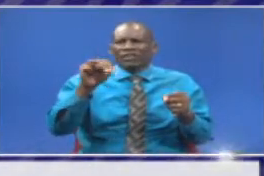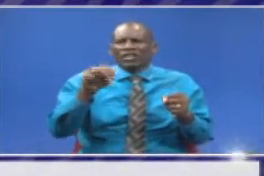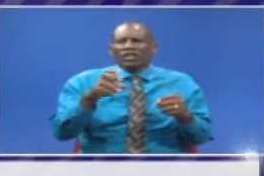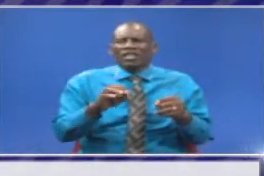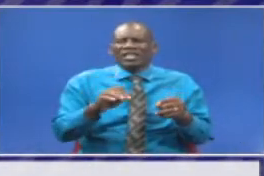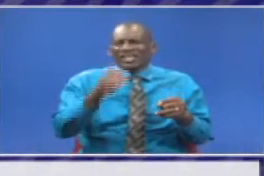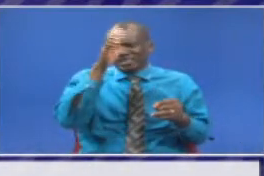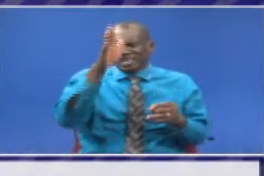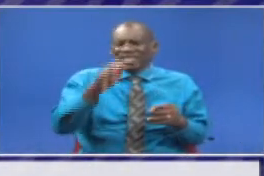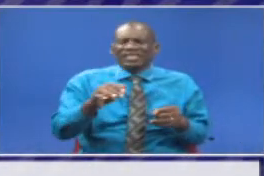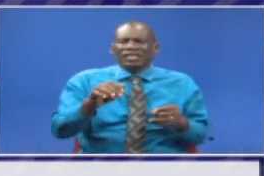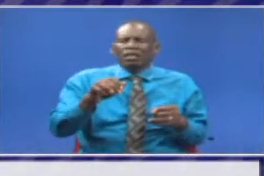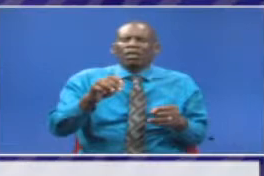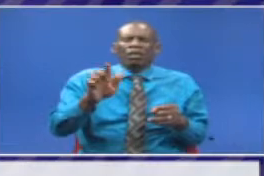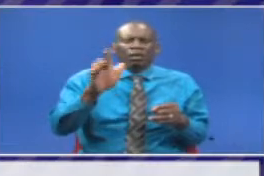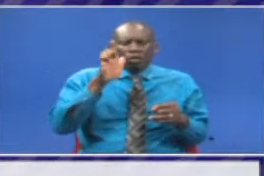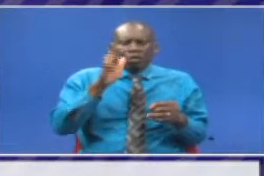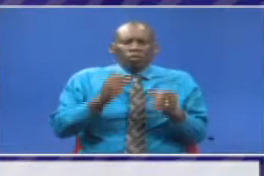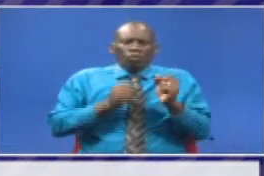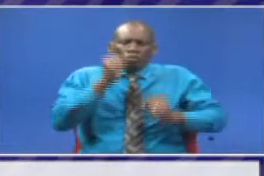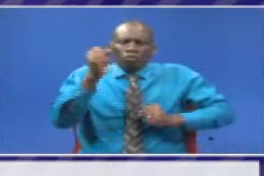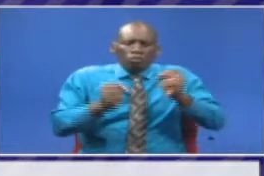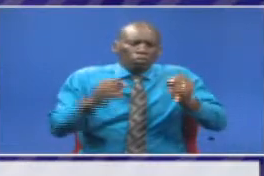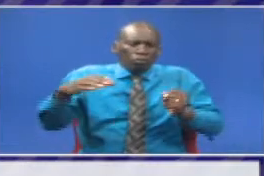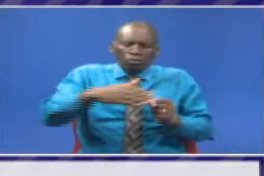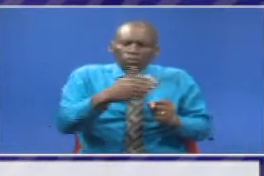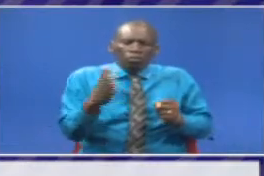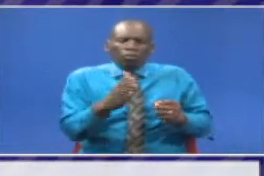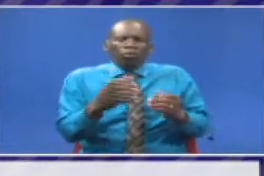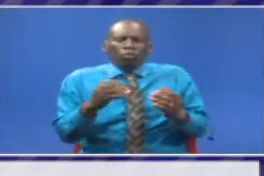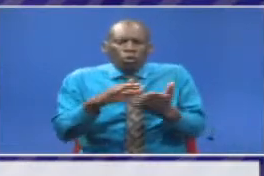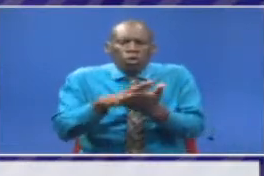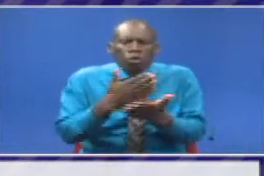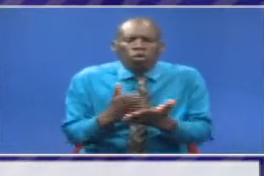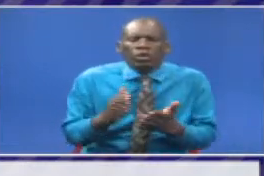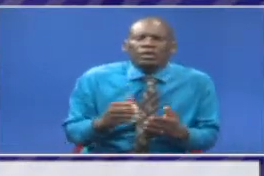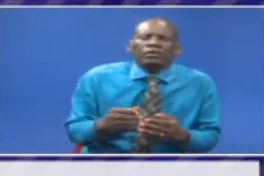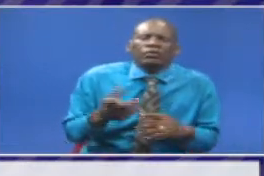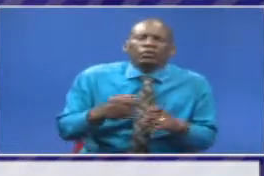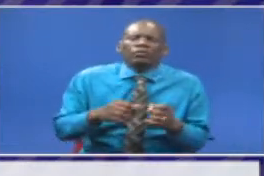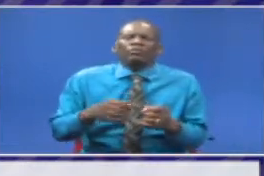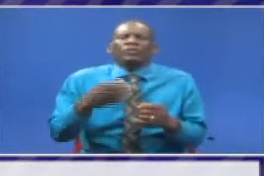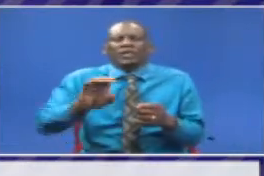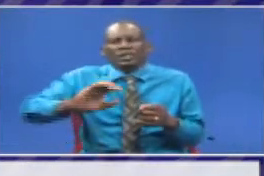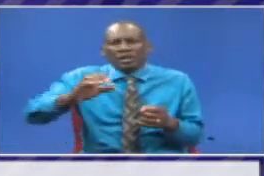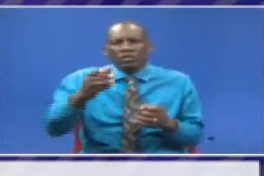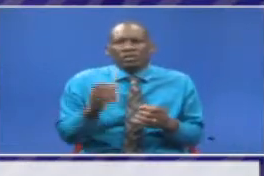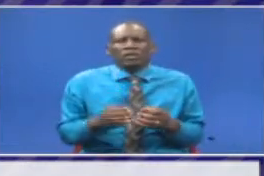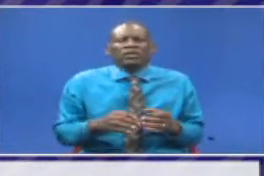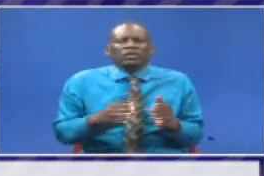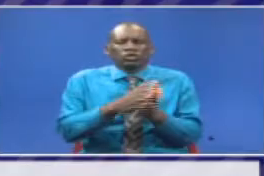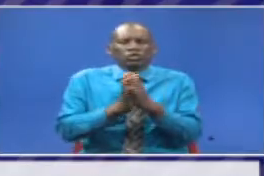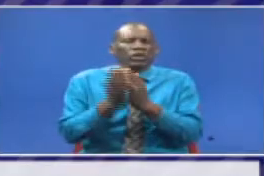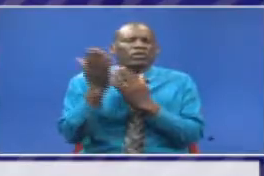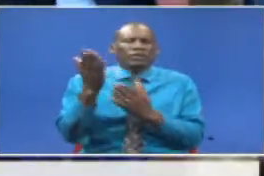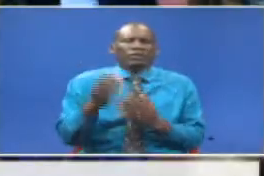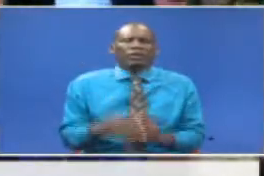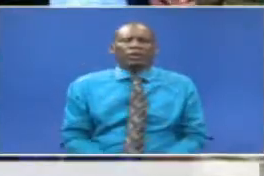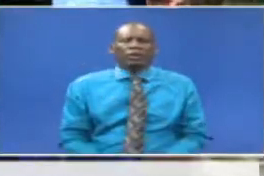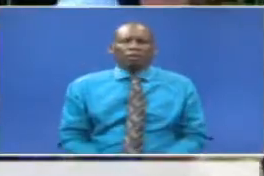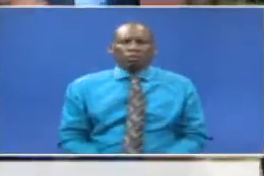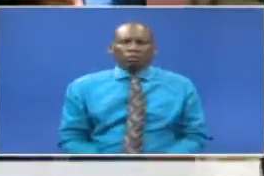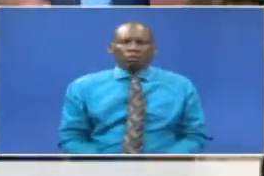race. Our reporter Steve Kater shares the reaction from Uasin Gishu and Elgeyo Marakwet counties. Here's that story.